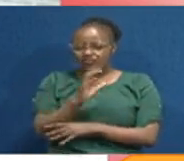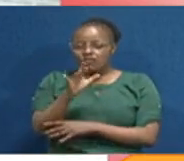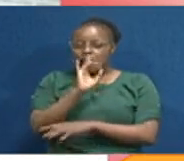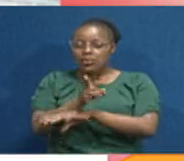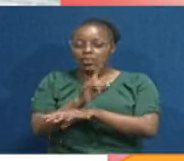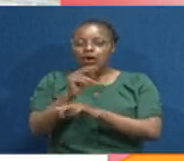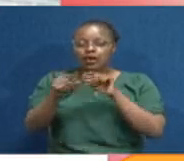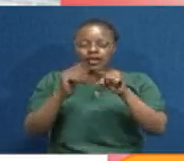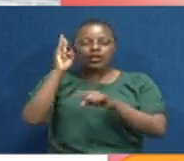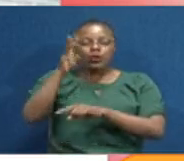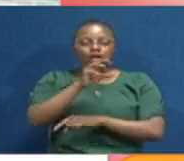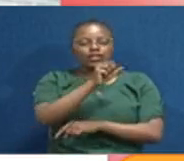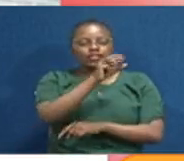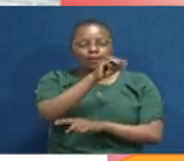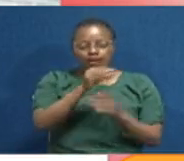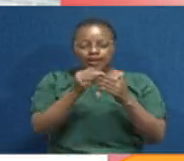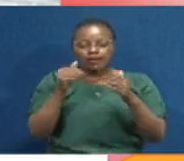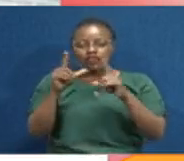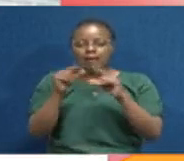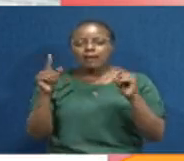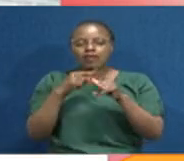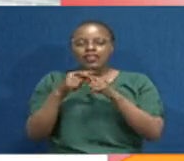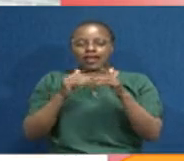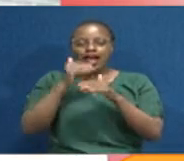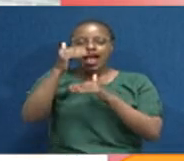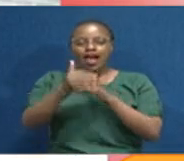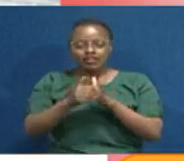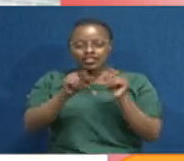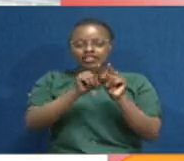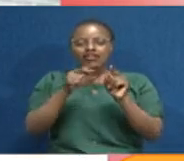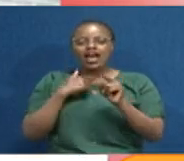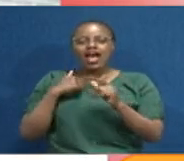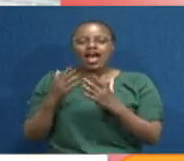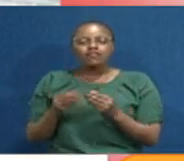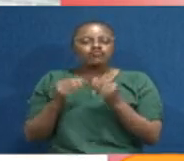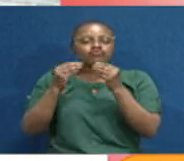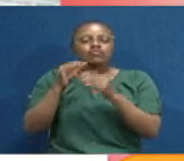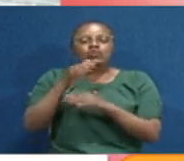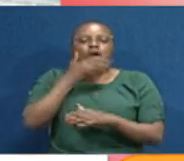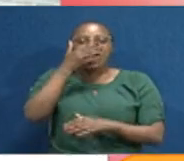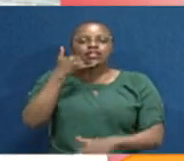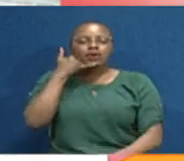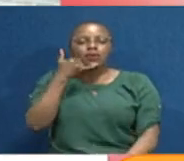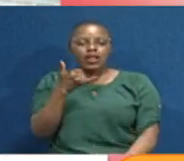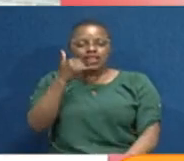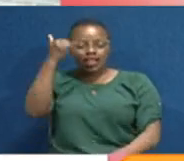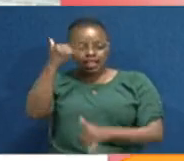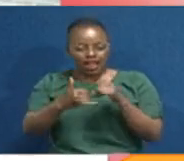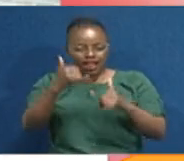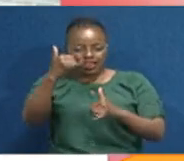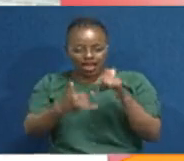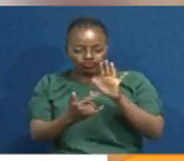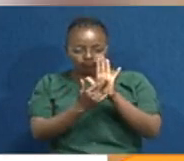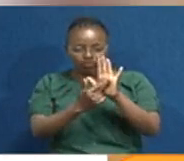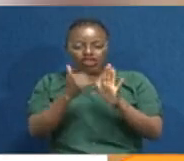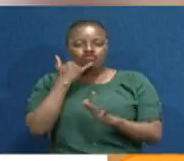threatened to kill Muvota in several messages after he allegedly failed to pick his calls. The last signal on the